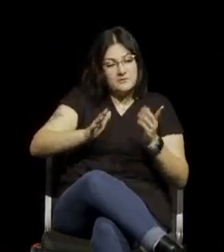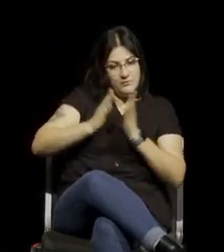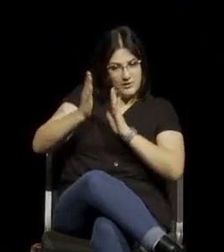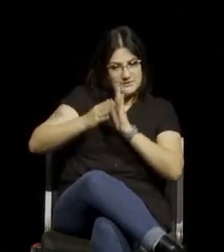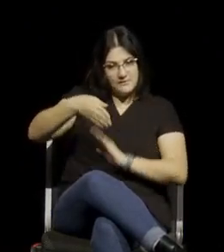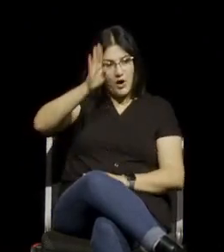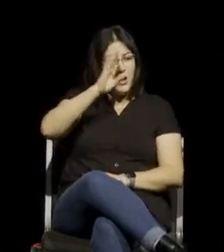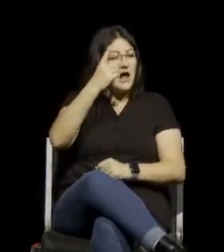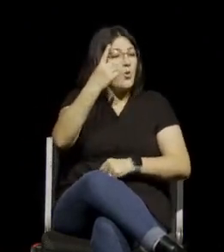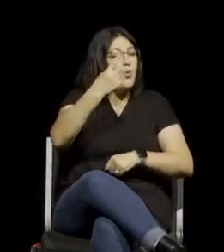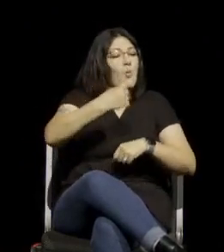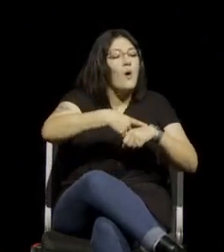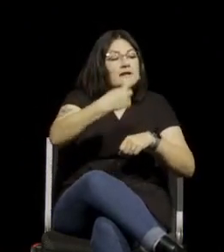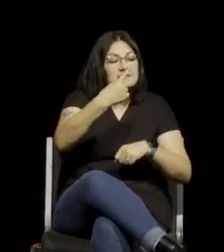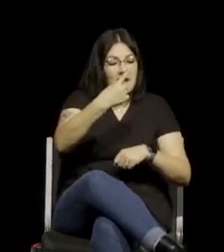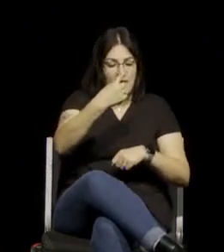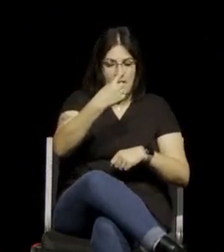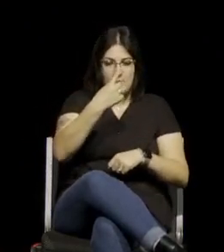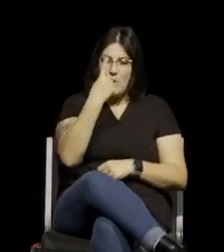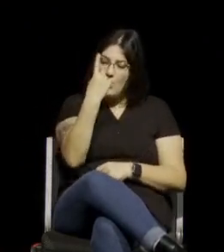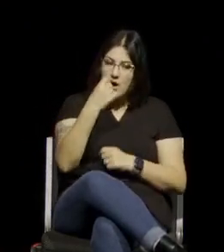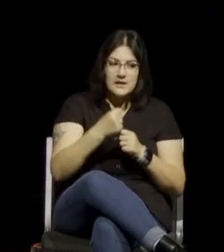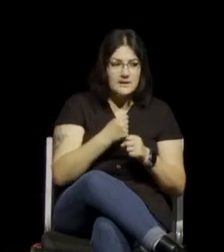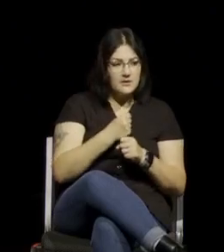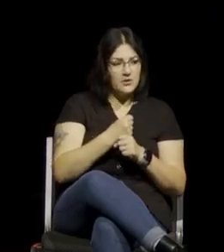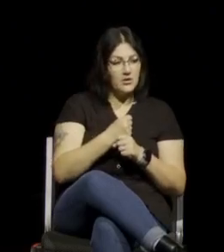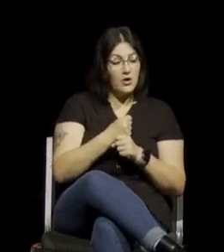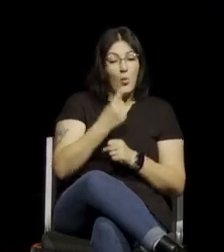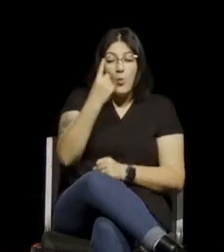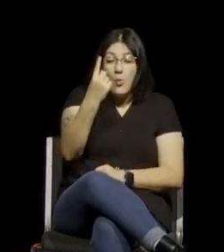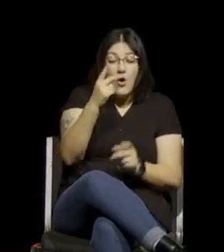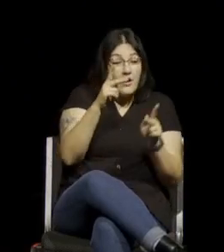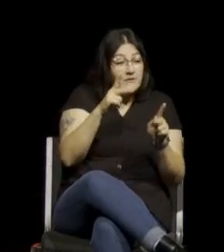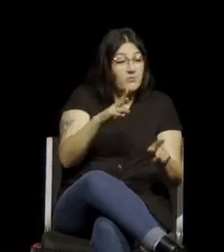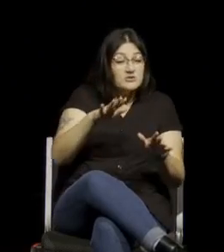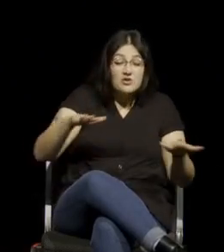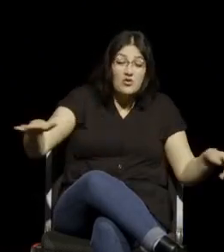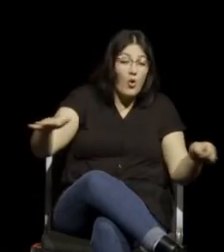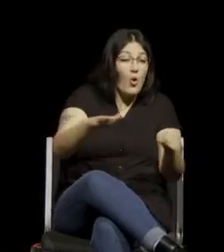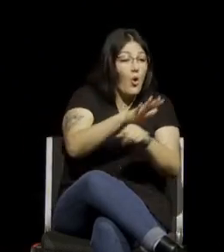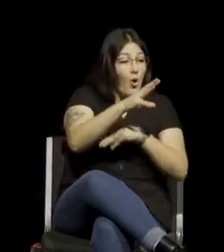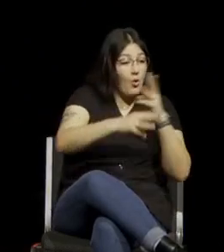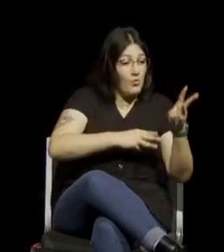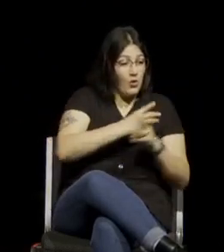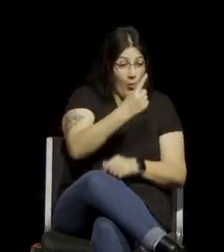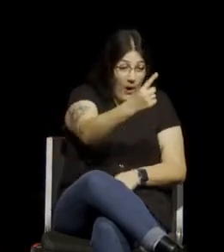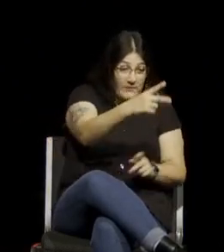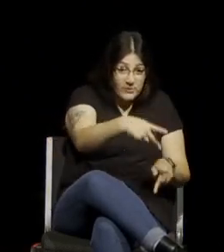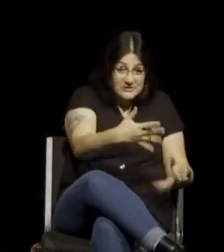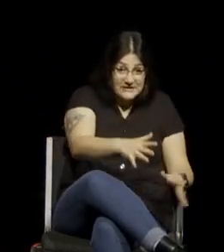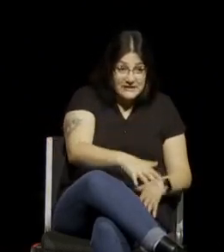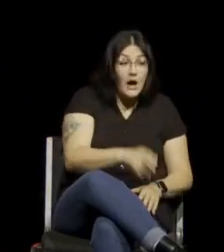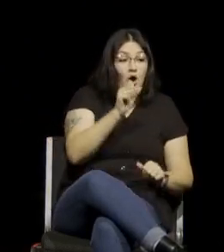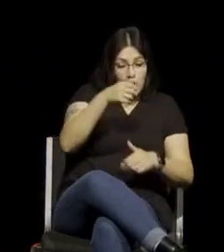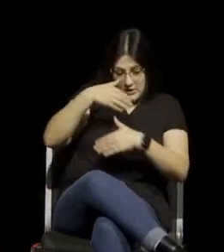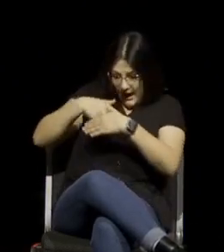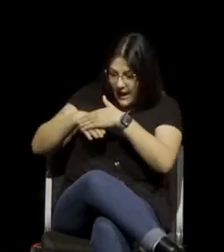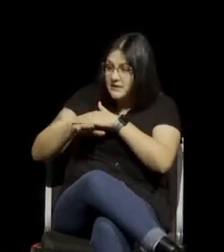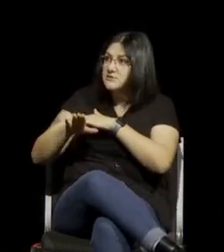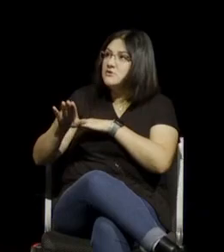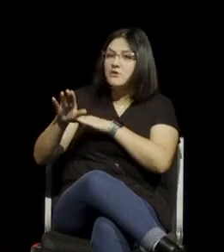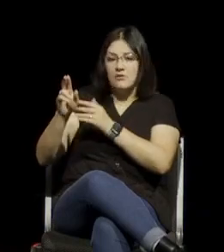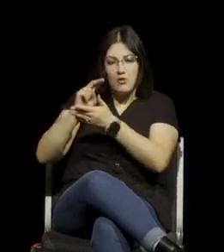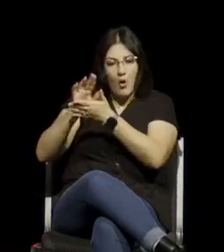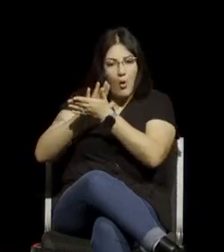one day a year, one person in the whole world could enter in and experience the presence of God in the Holy